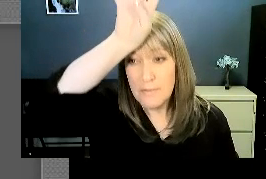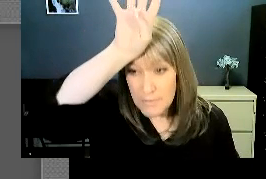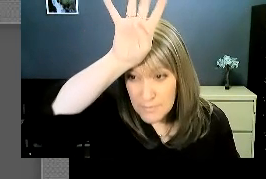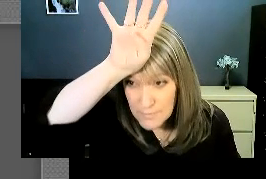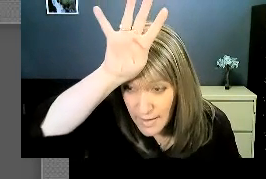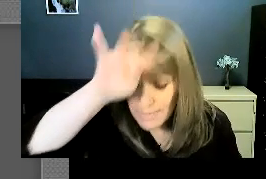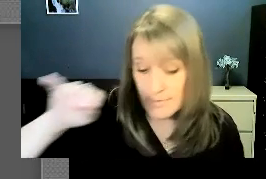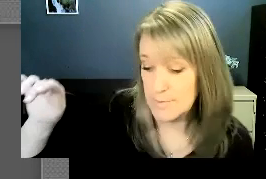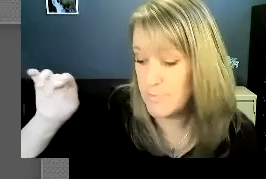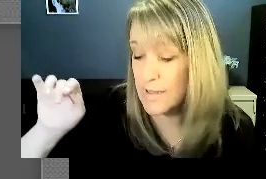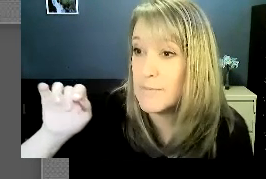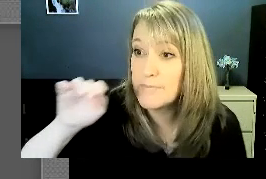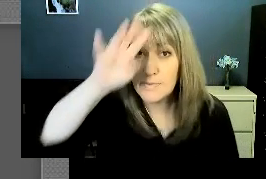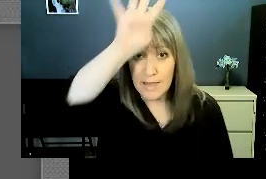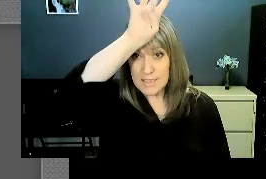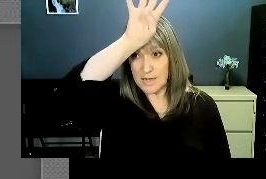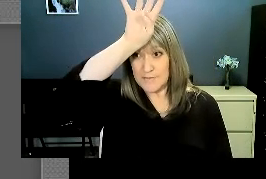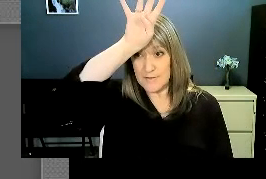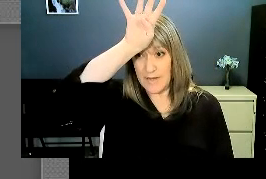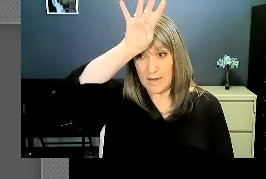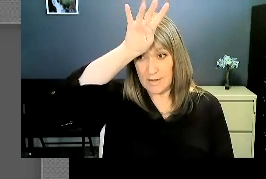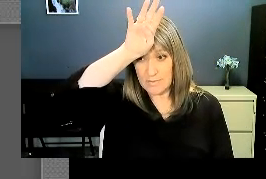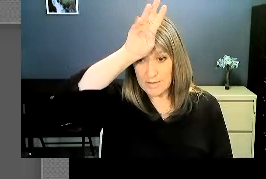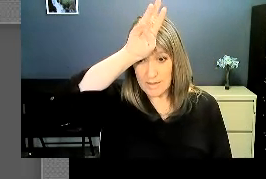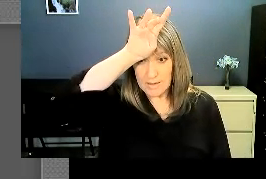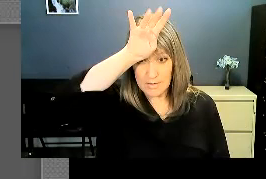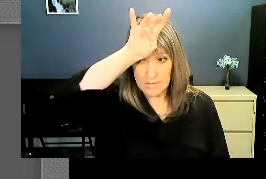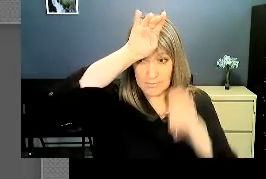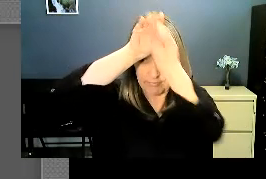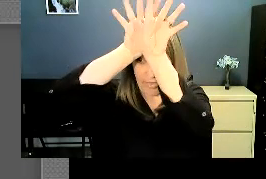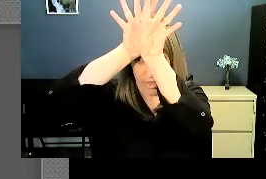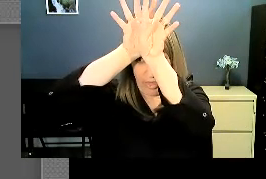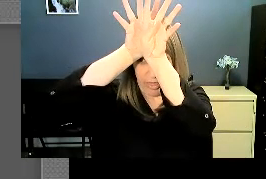that? Let me back up. That tuft of hair right there